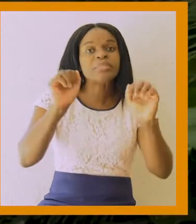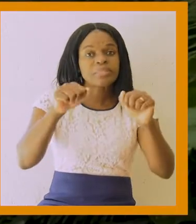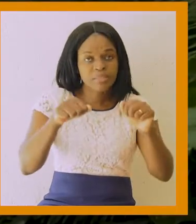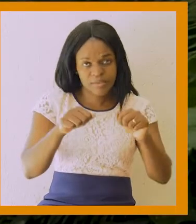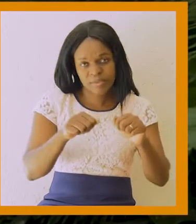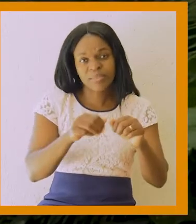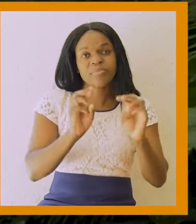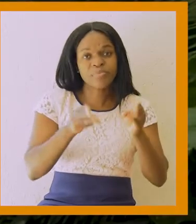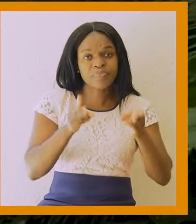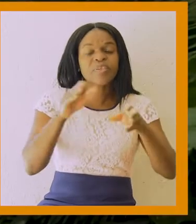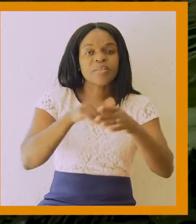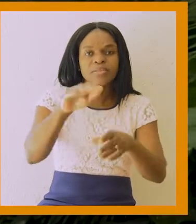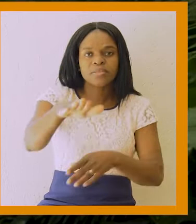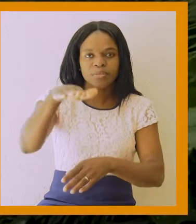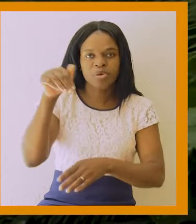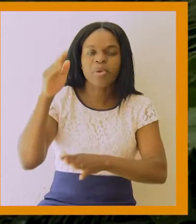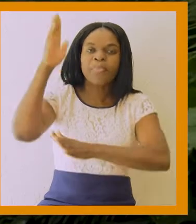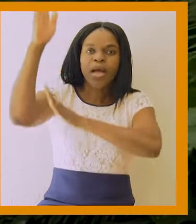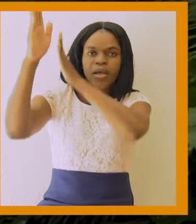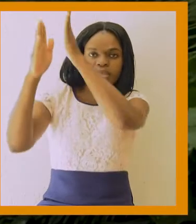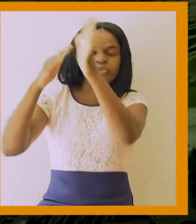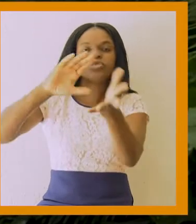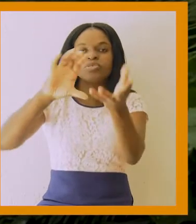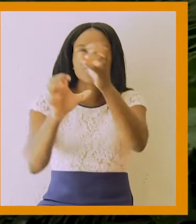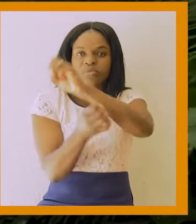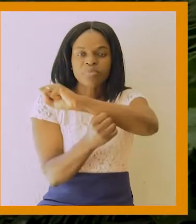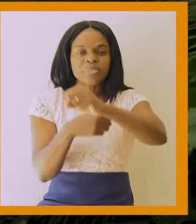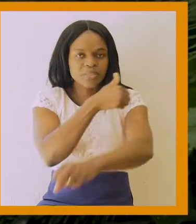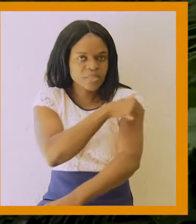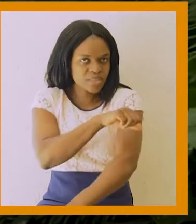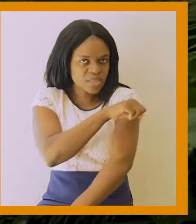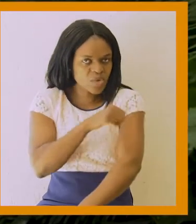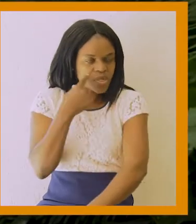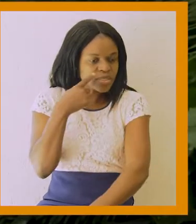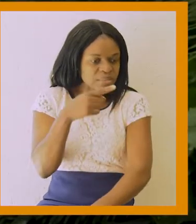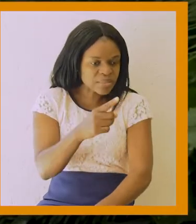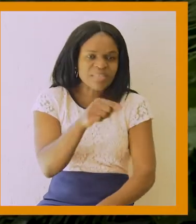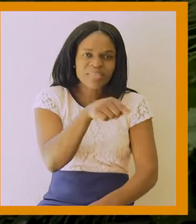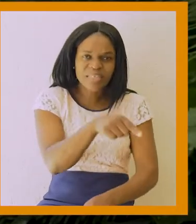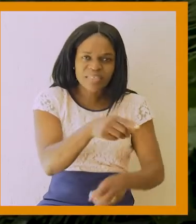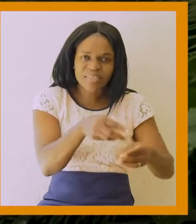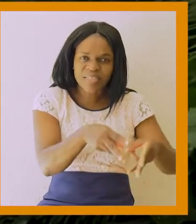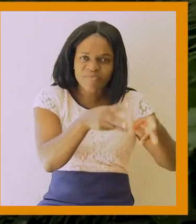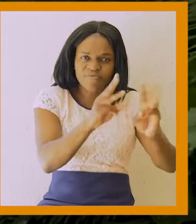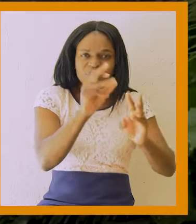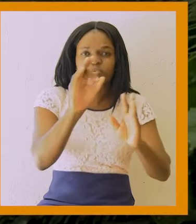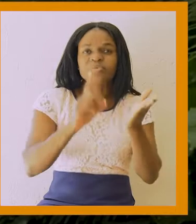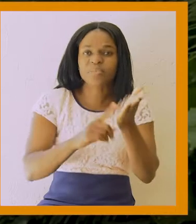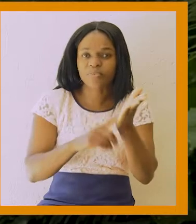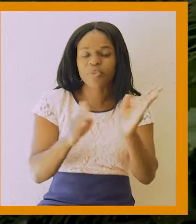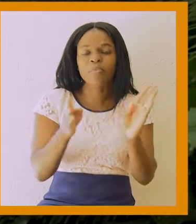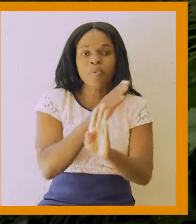an issue in Zimbabwe. And as Adult Rape Clinic, we have seen it as a form of sexual abuse that